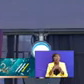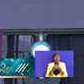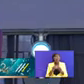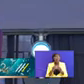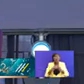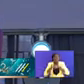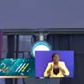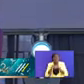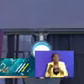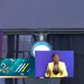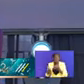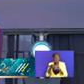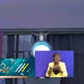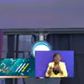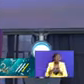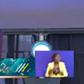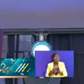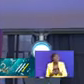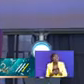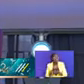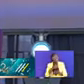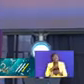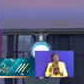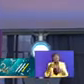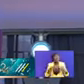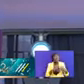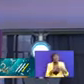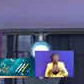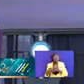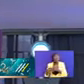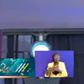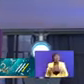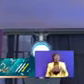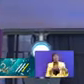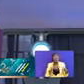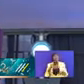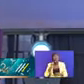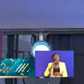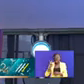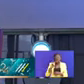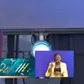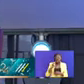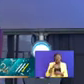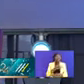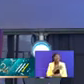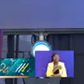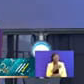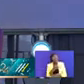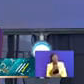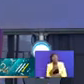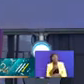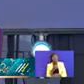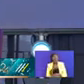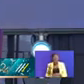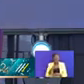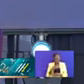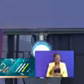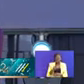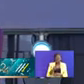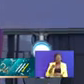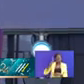will backslide you land in America and see the wealth you land in the